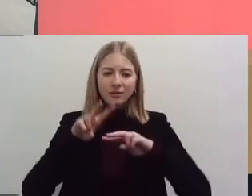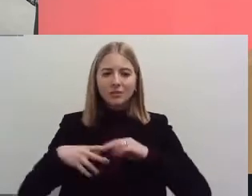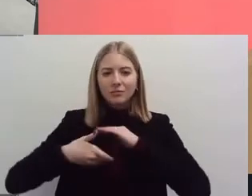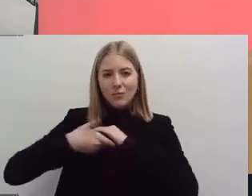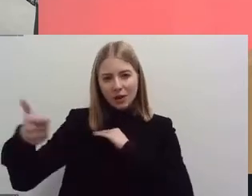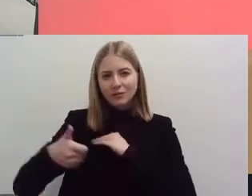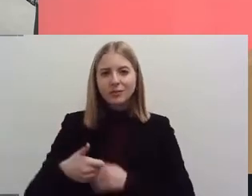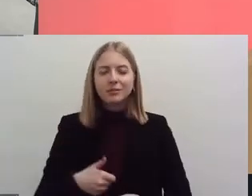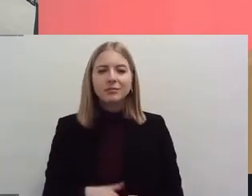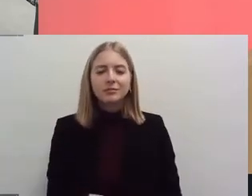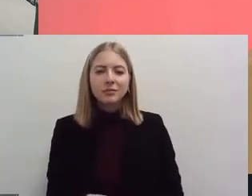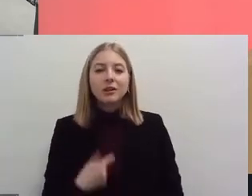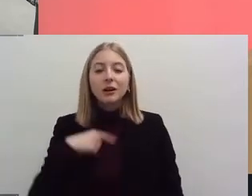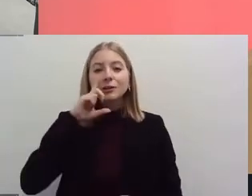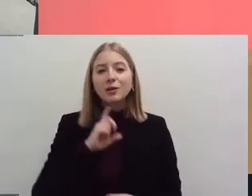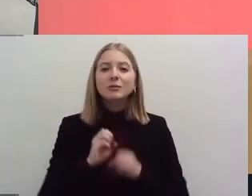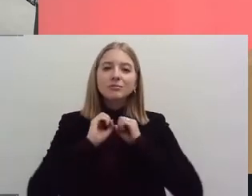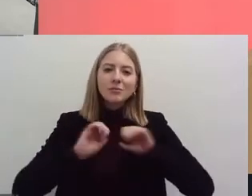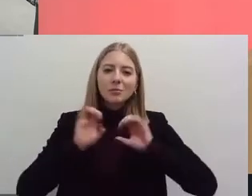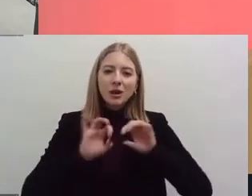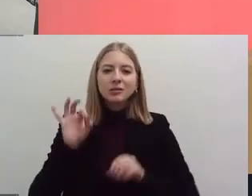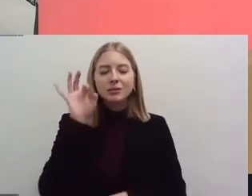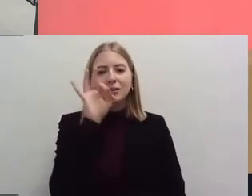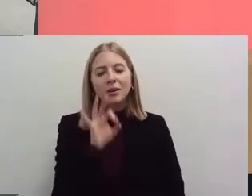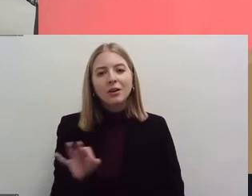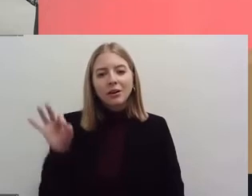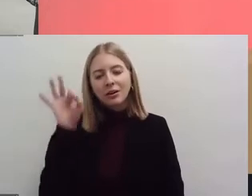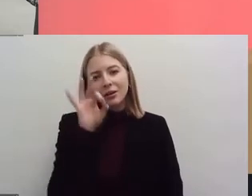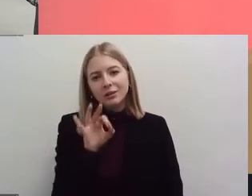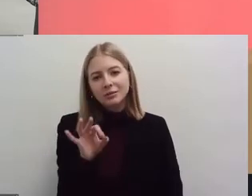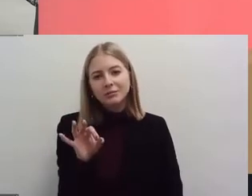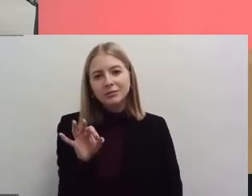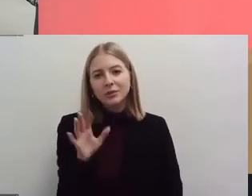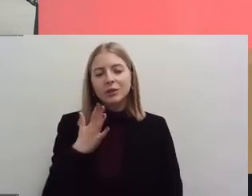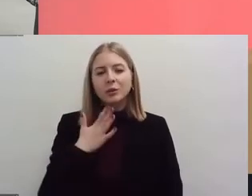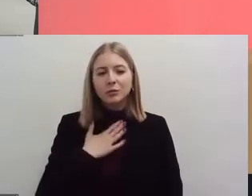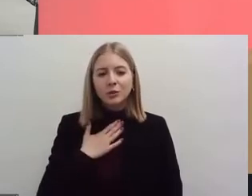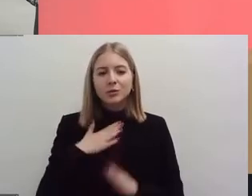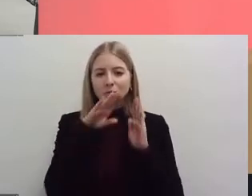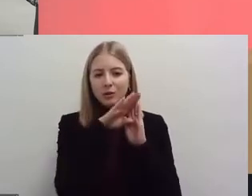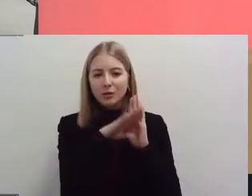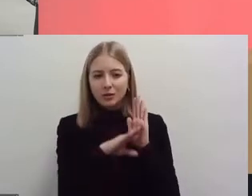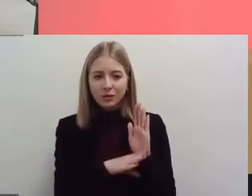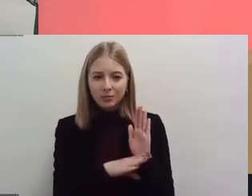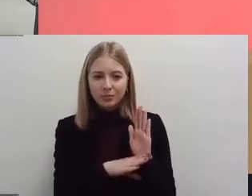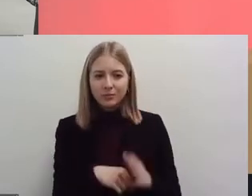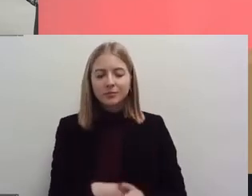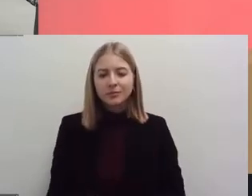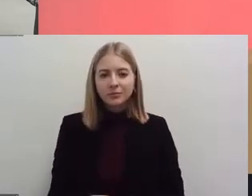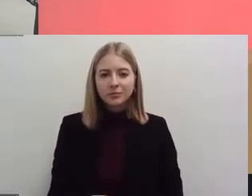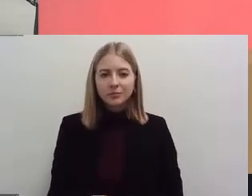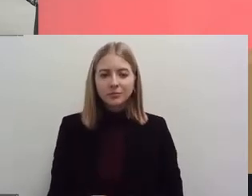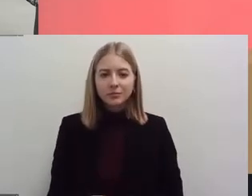program. So my name is Aiga. I'm a senior social worker and I'm working in a family support